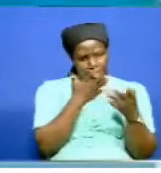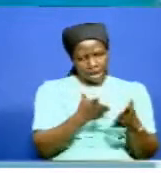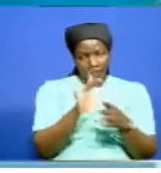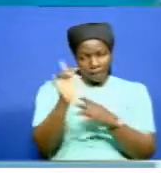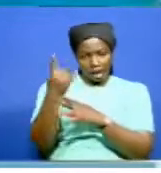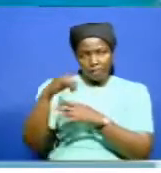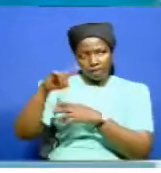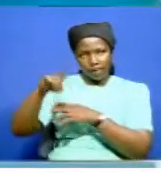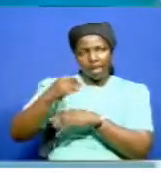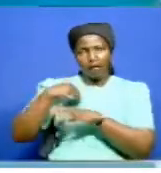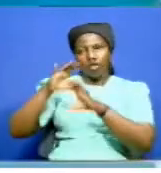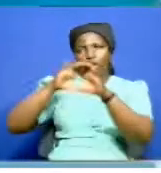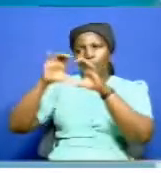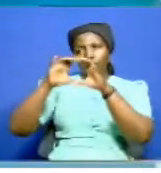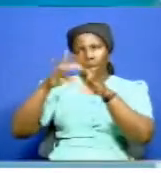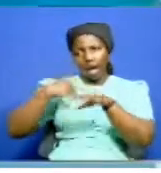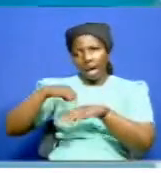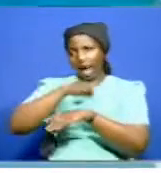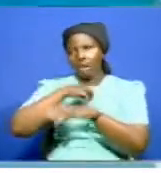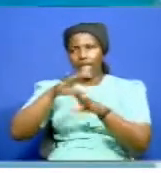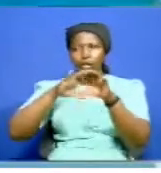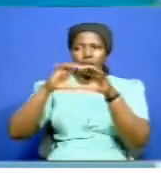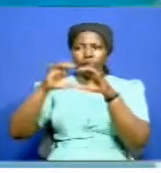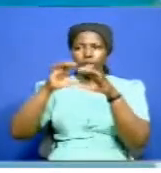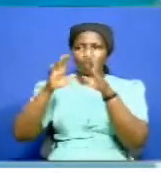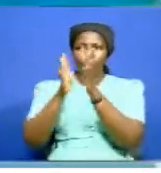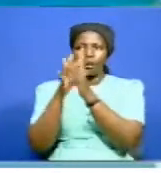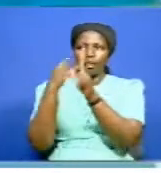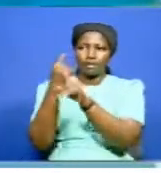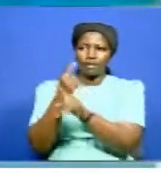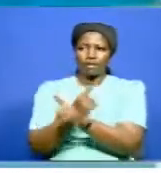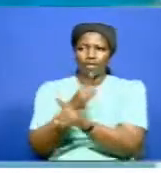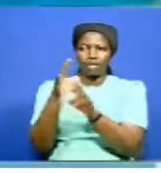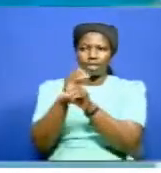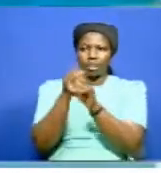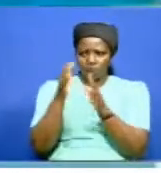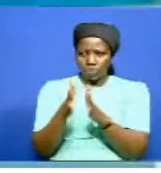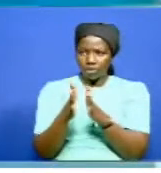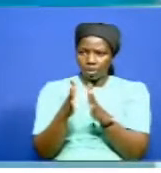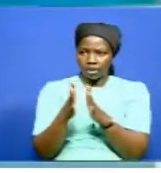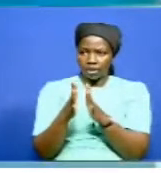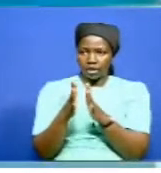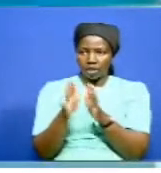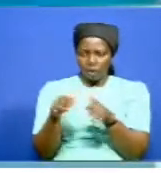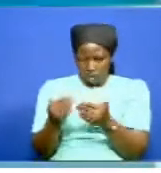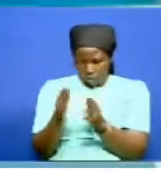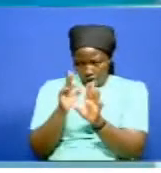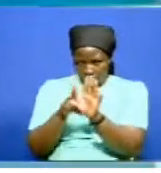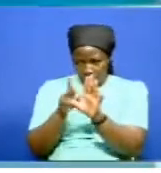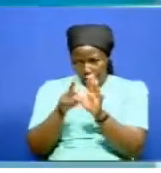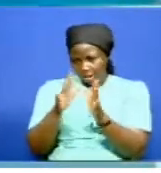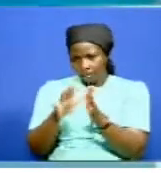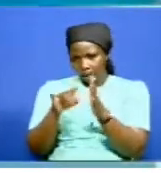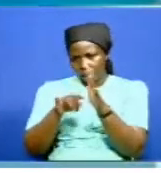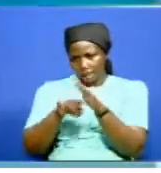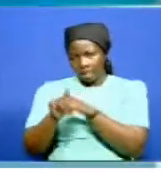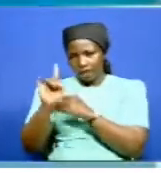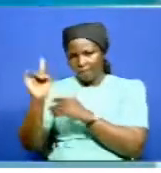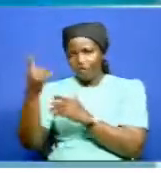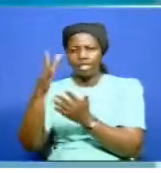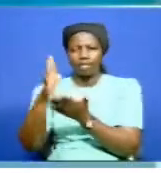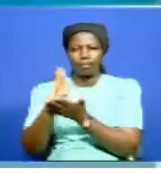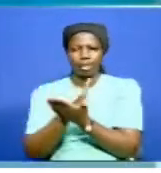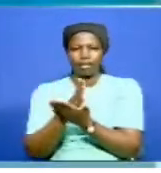aspect. We are communicating with the various stakeholders or participants in the first phase. Like right now,